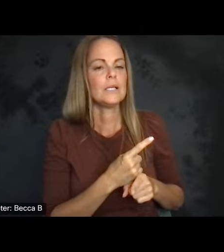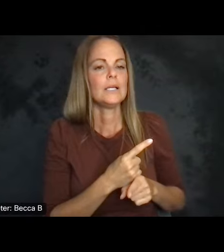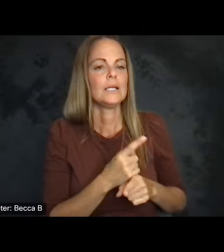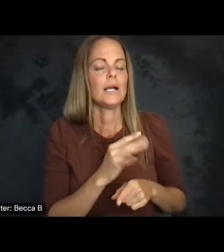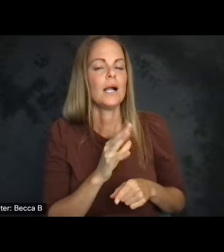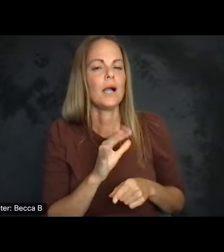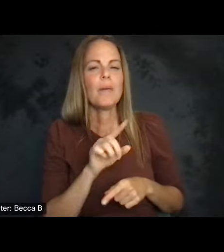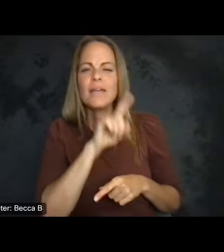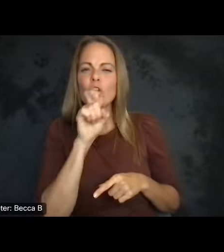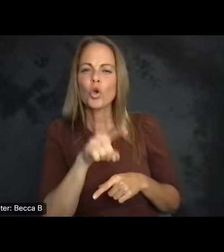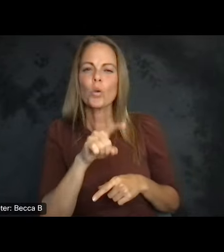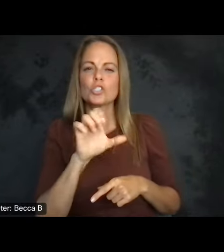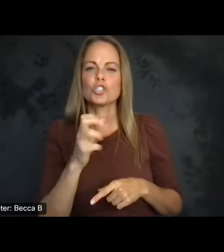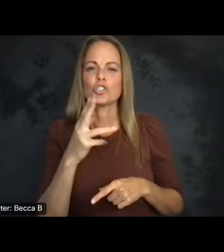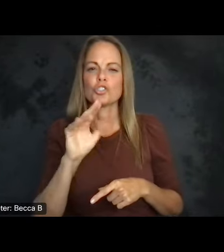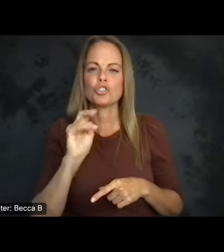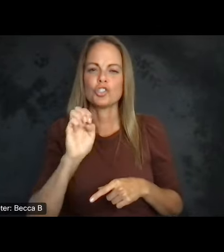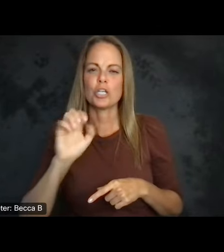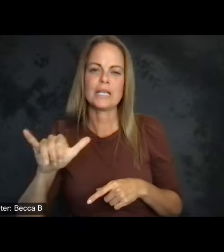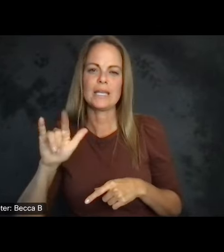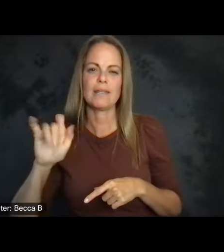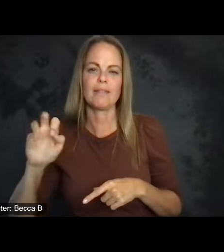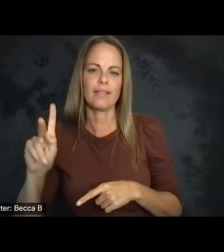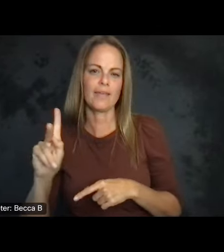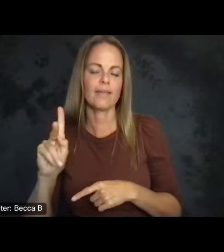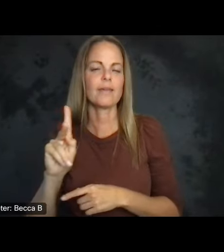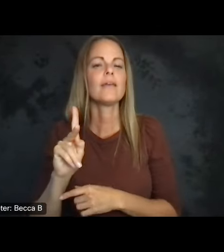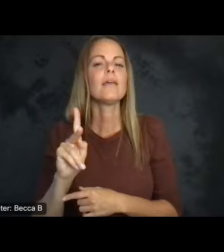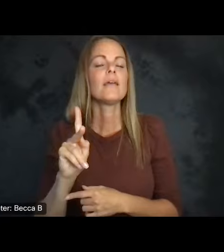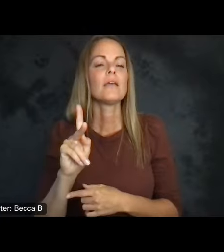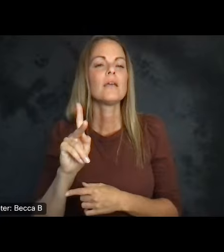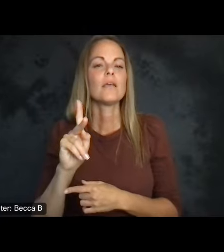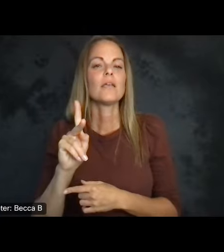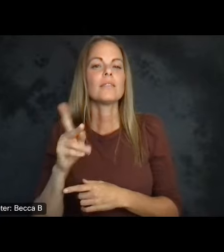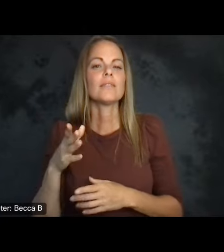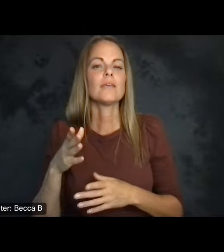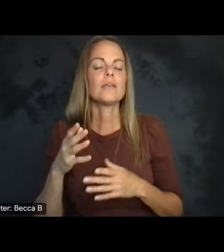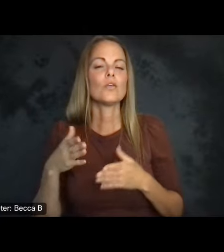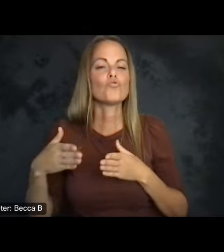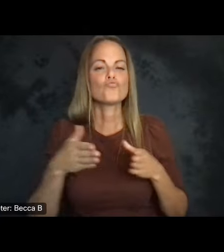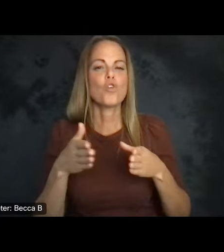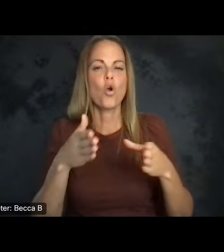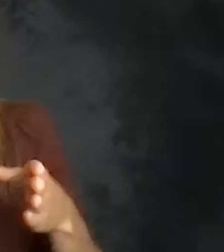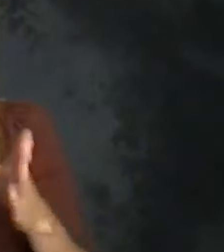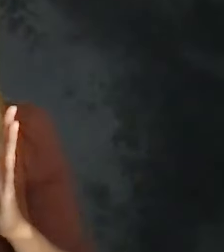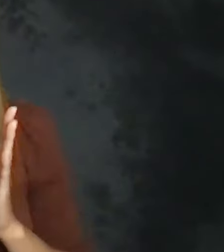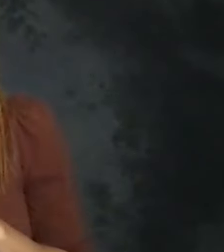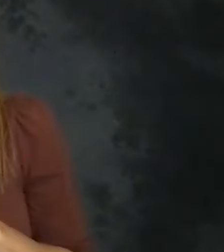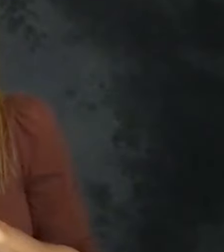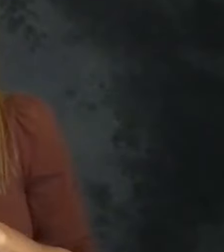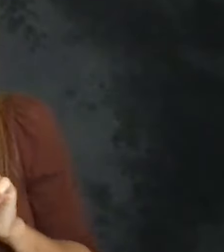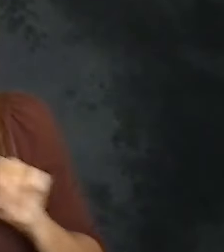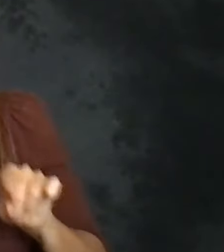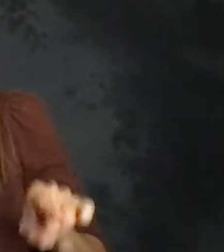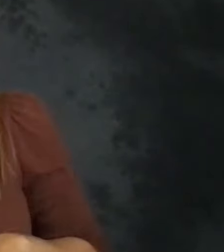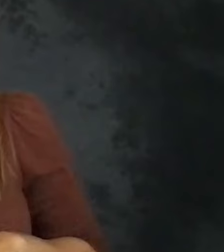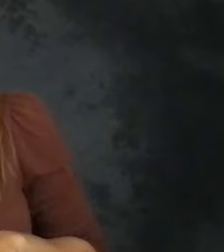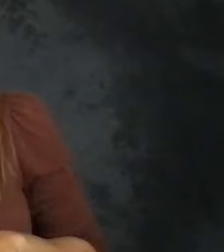Question on Cheney Lake, a couple of questions on Cheney. The roads, I frequent out there quite often, and the roads through the park